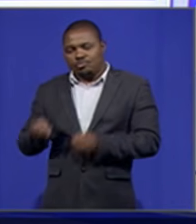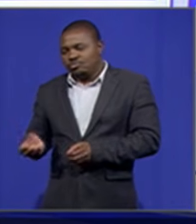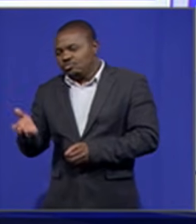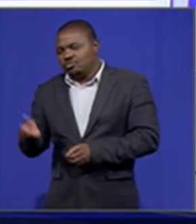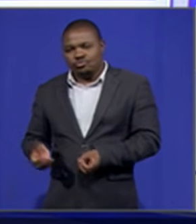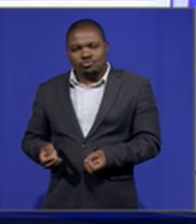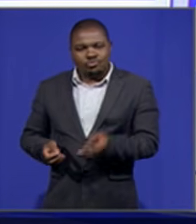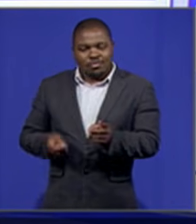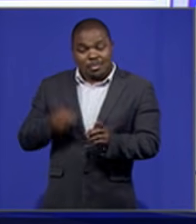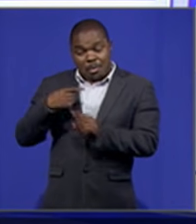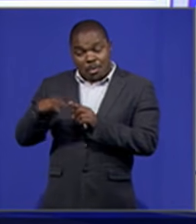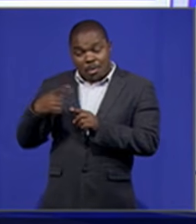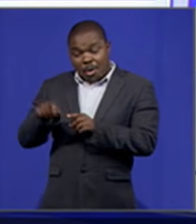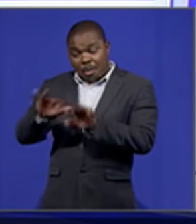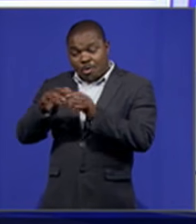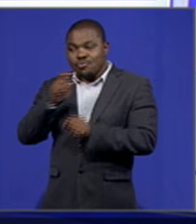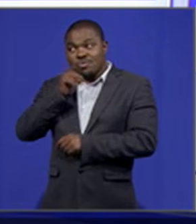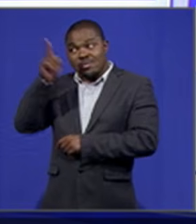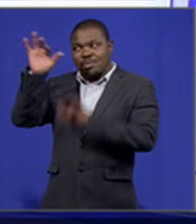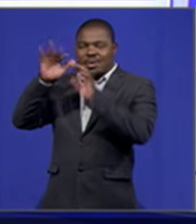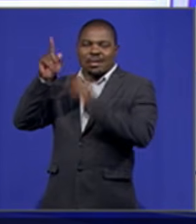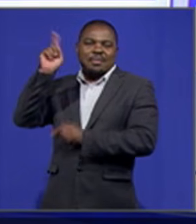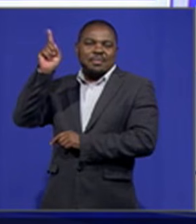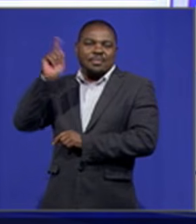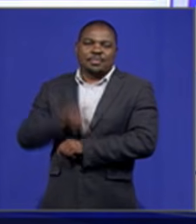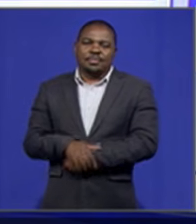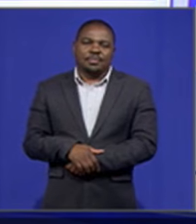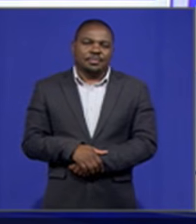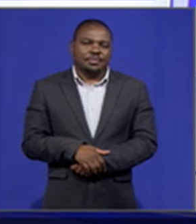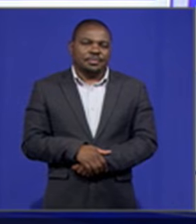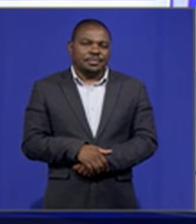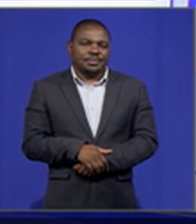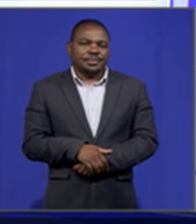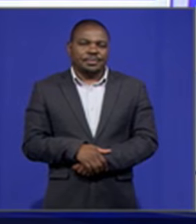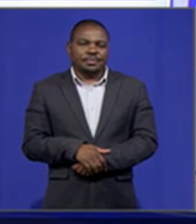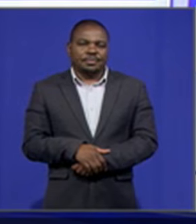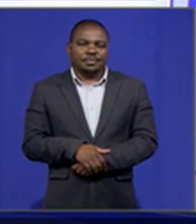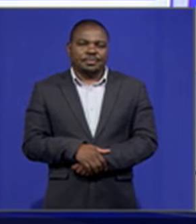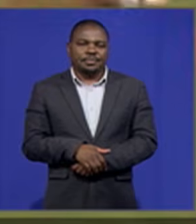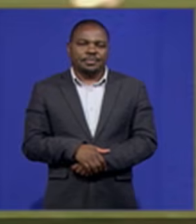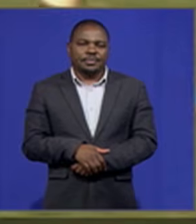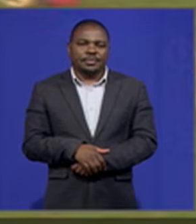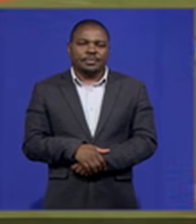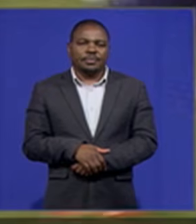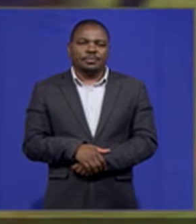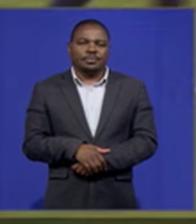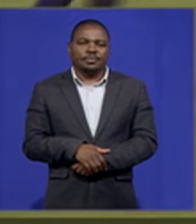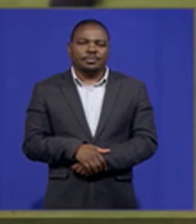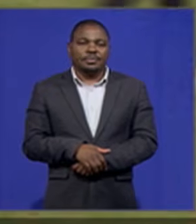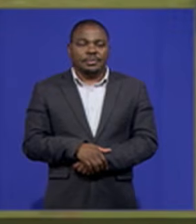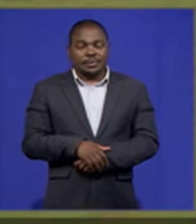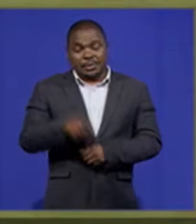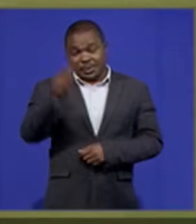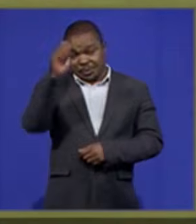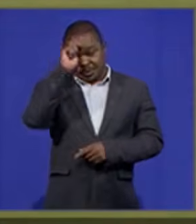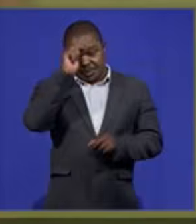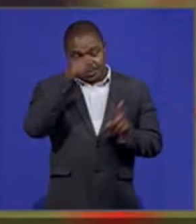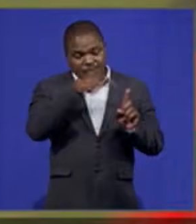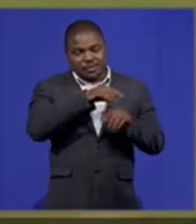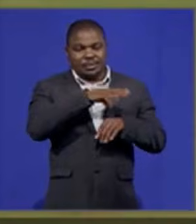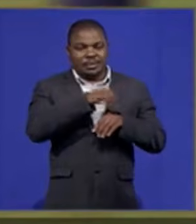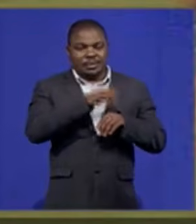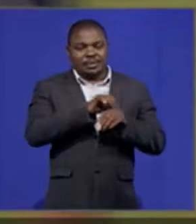go tlabego go bapalwa ka tšona phadišanong ye ya mogopo wa lefase. Moshanyana ena ya dilemo